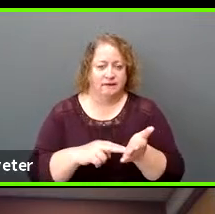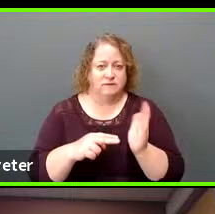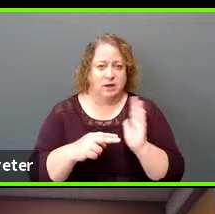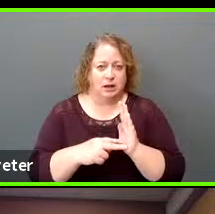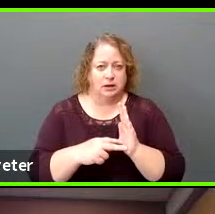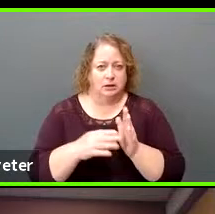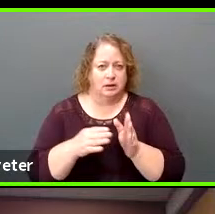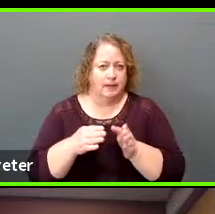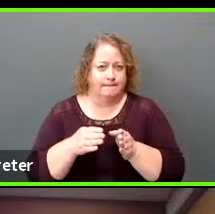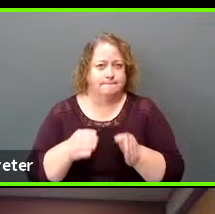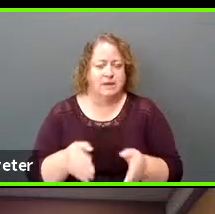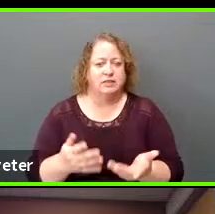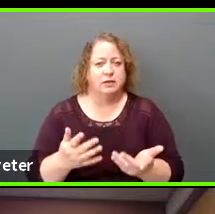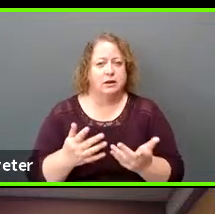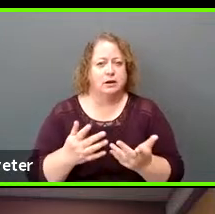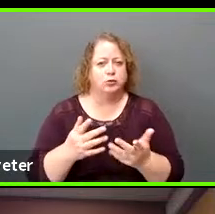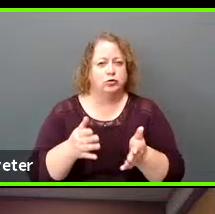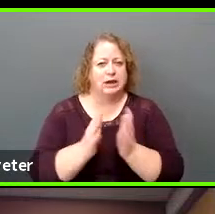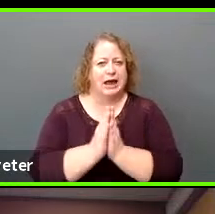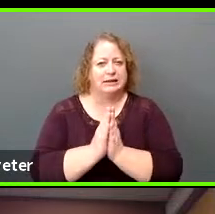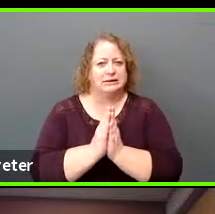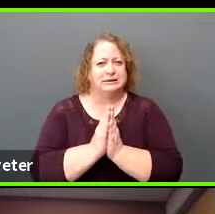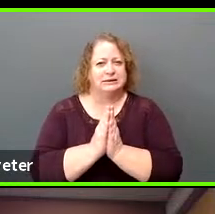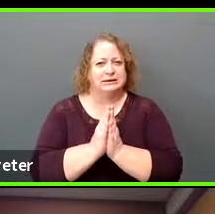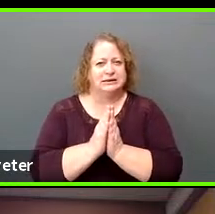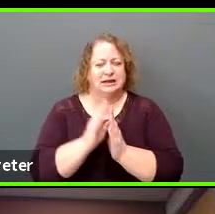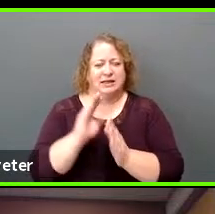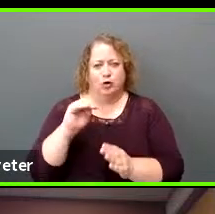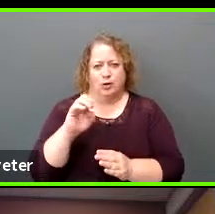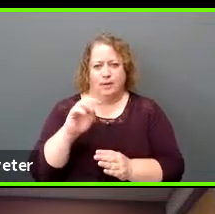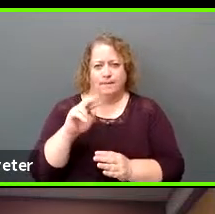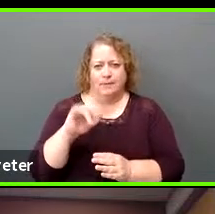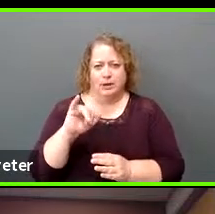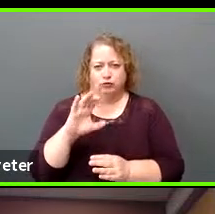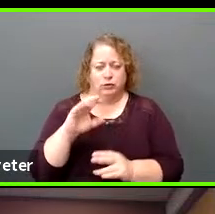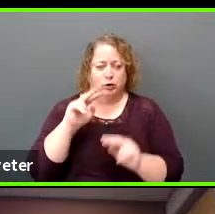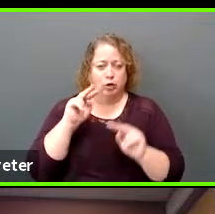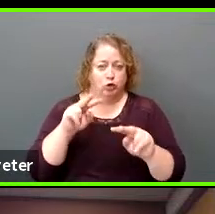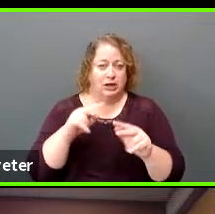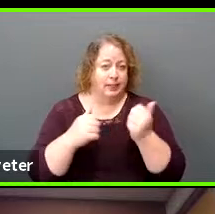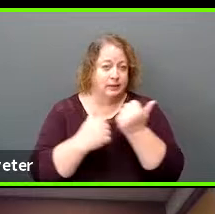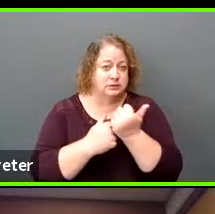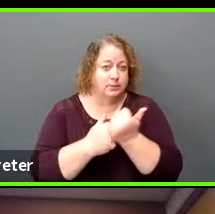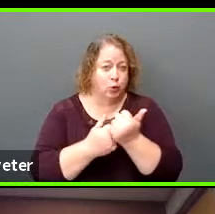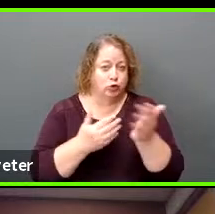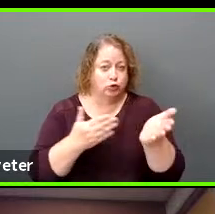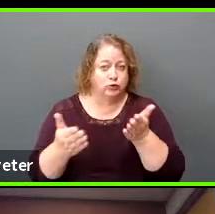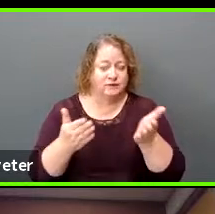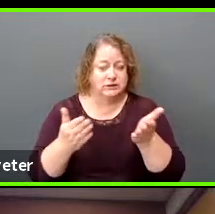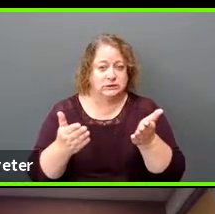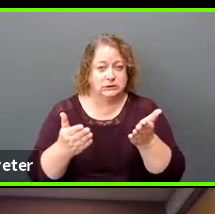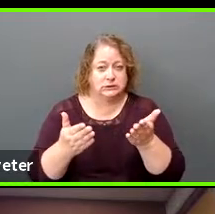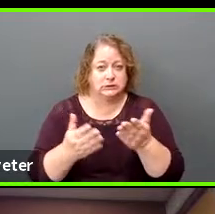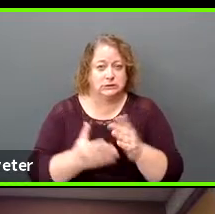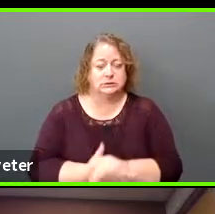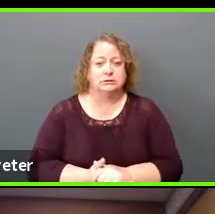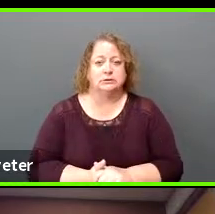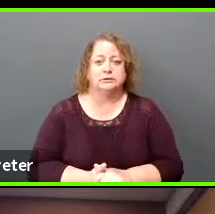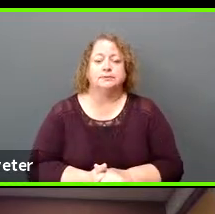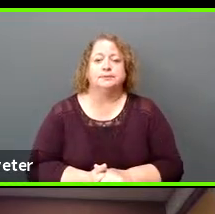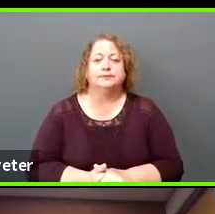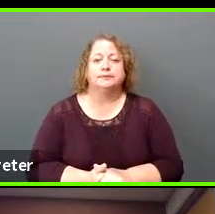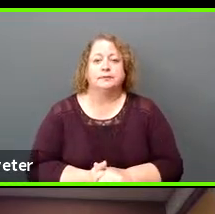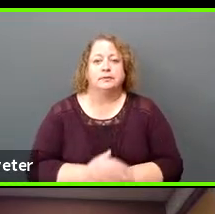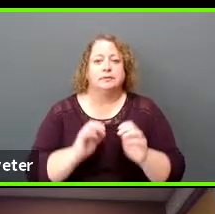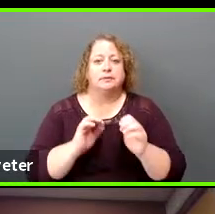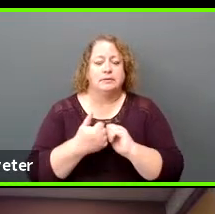vet them, and I was going to ask, is there a metric looking at the actual access to the support services that can be included in there somehow, or that